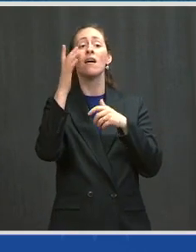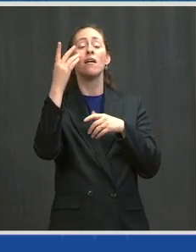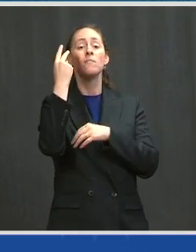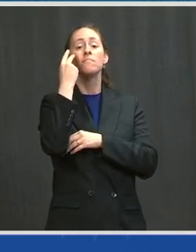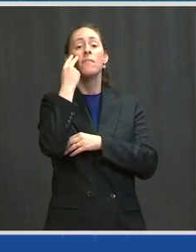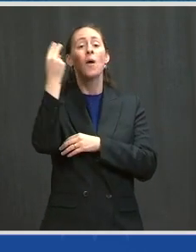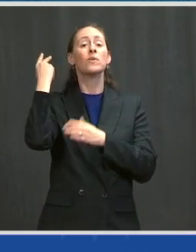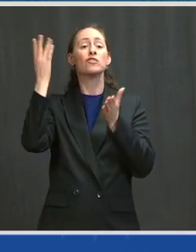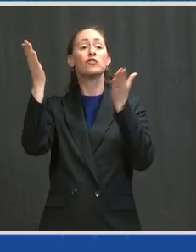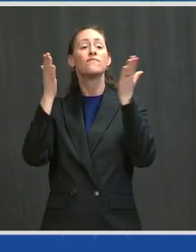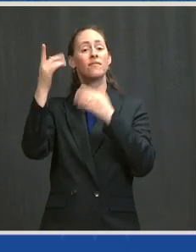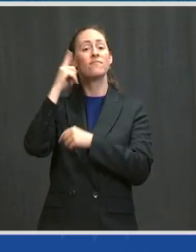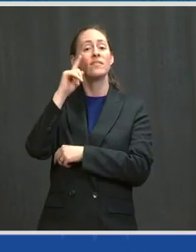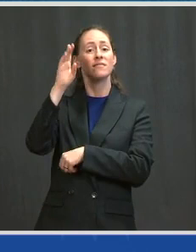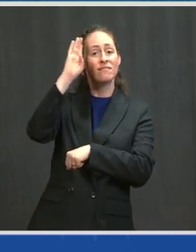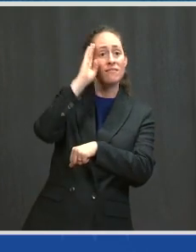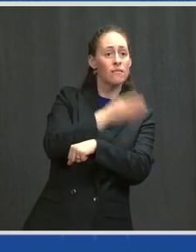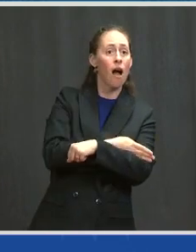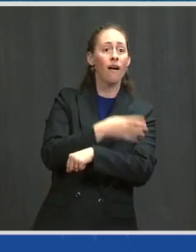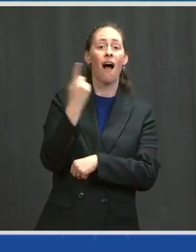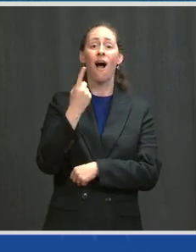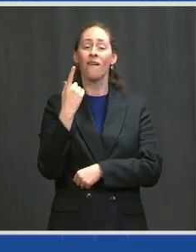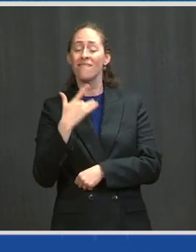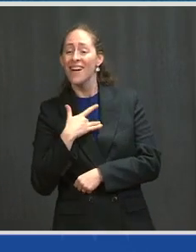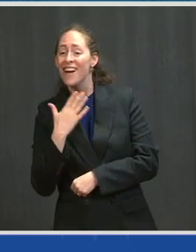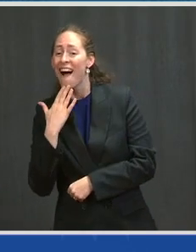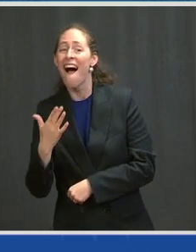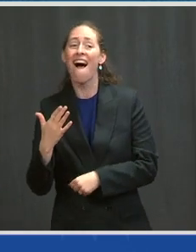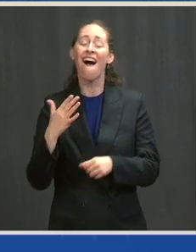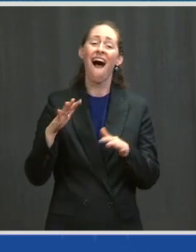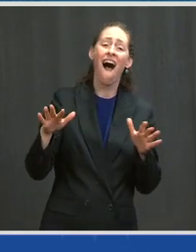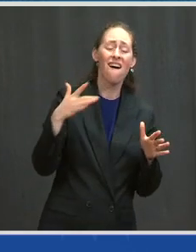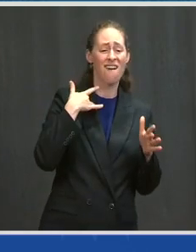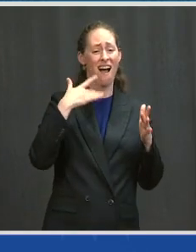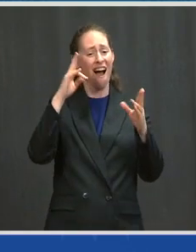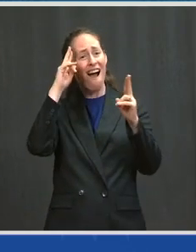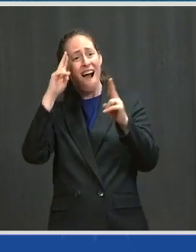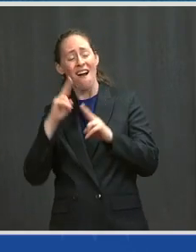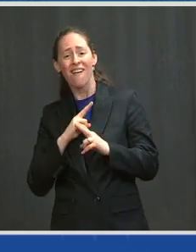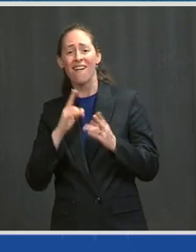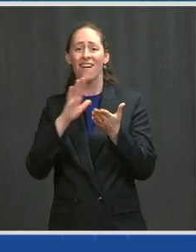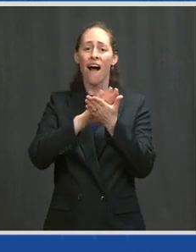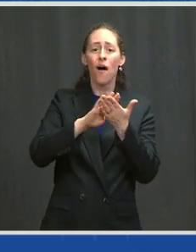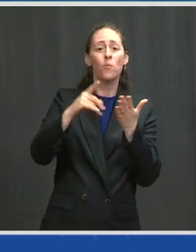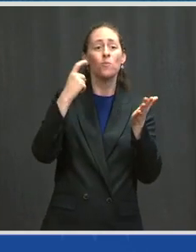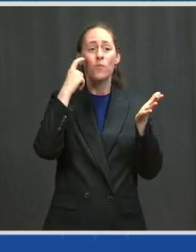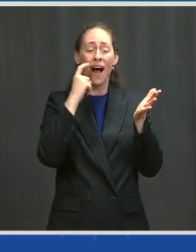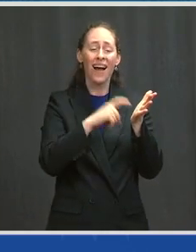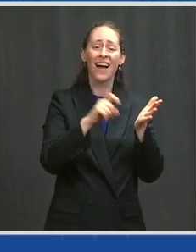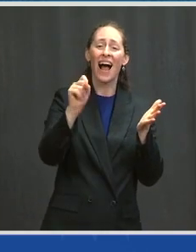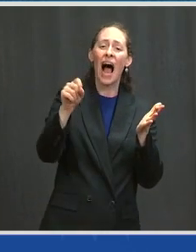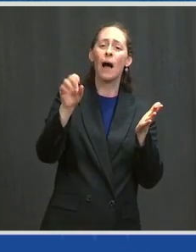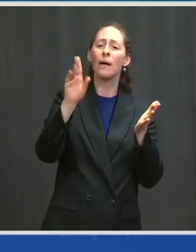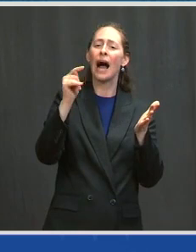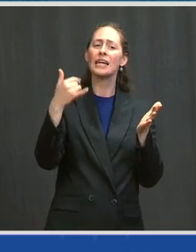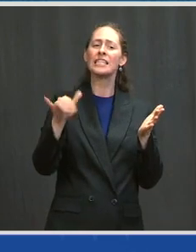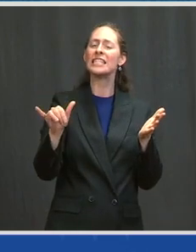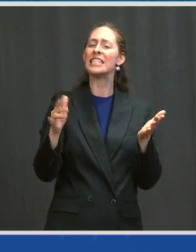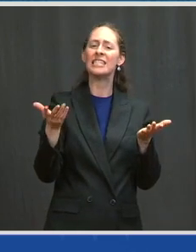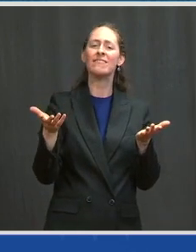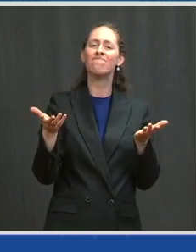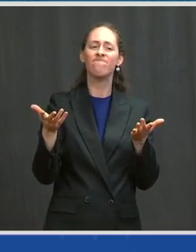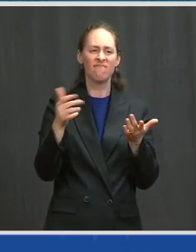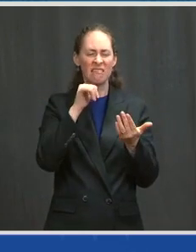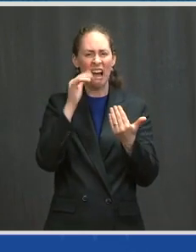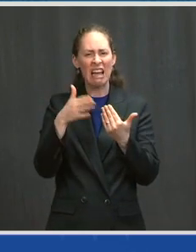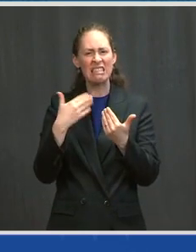know, you're flattered, you feel good about it, you think it's wonderful, the recognition, but it's tough. It's